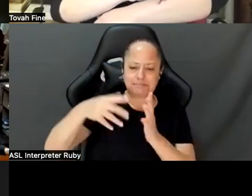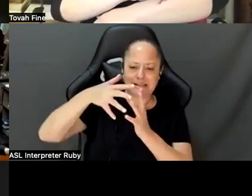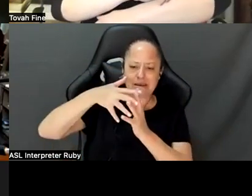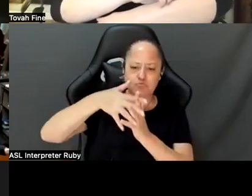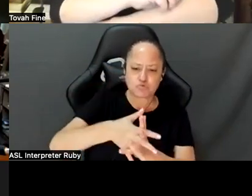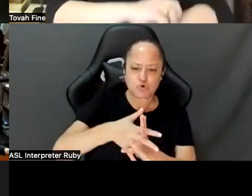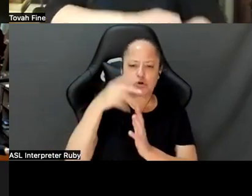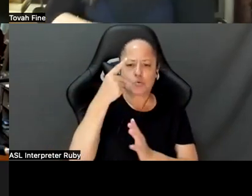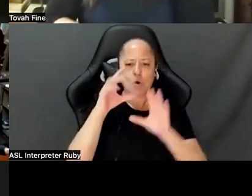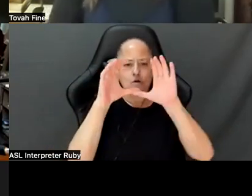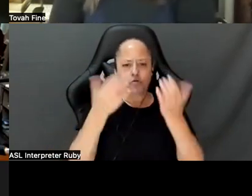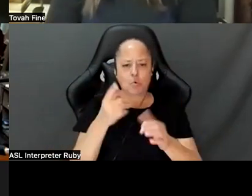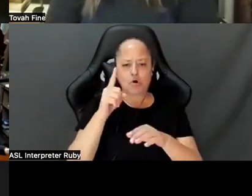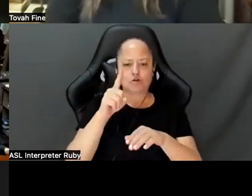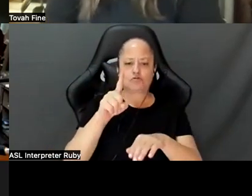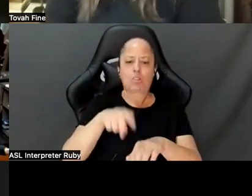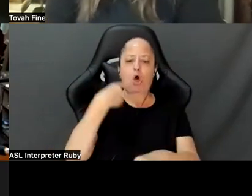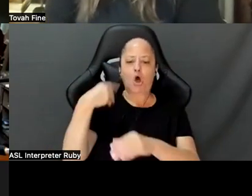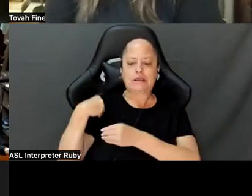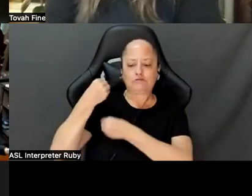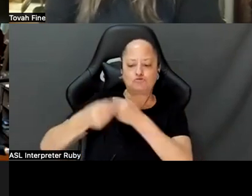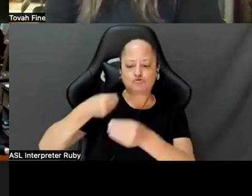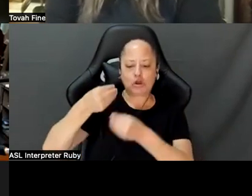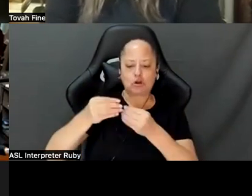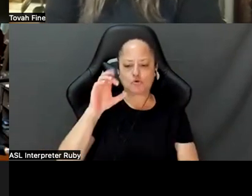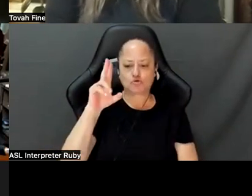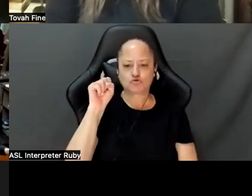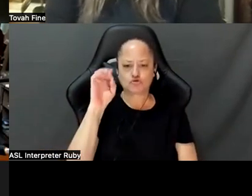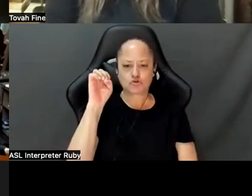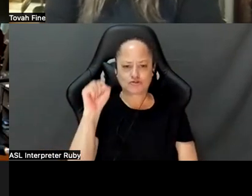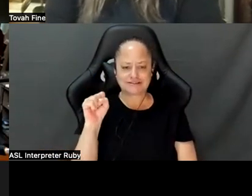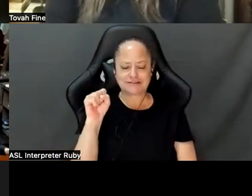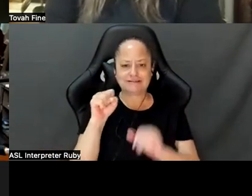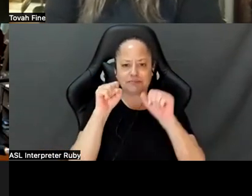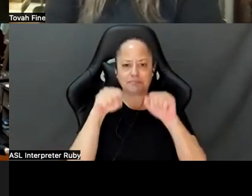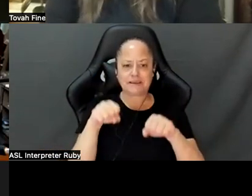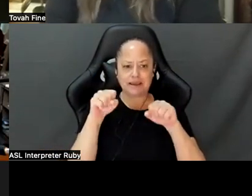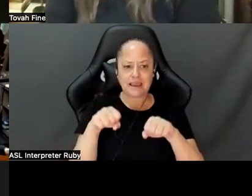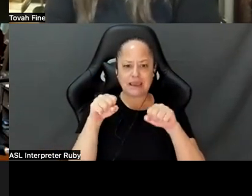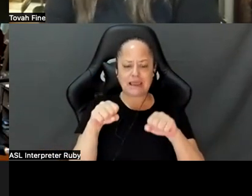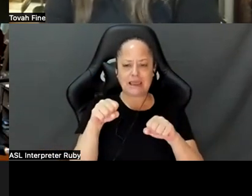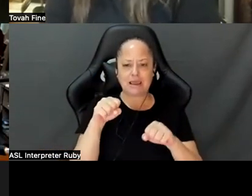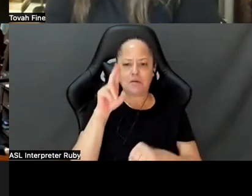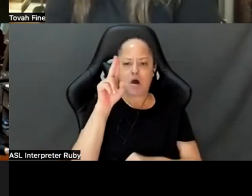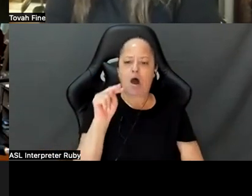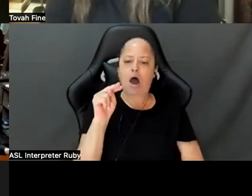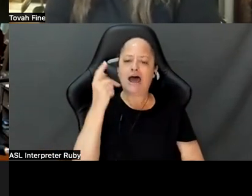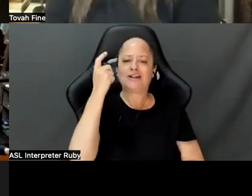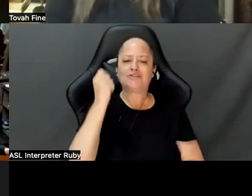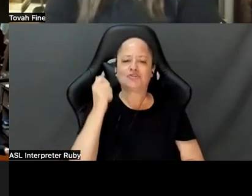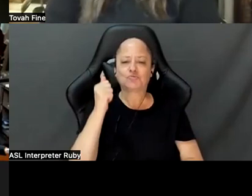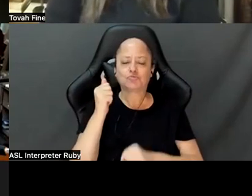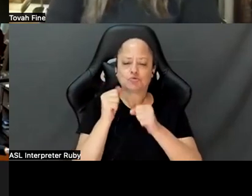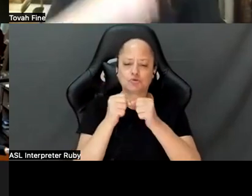of the world's longest generational curses. And to be able to unsubscribe and dismantle the